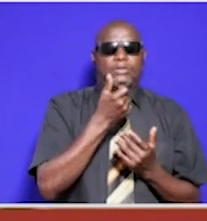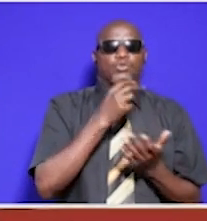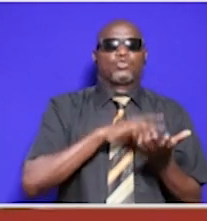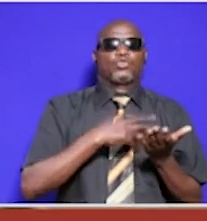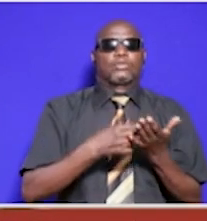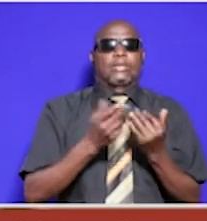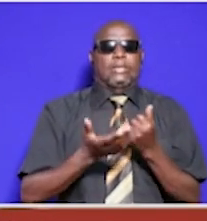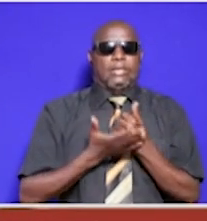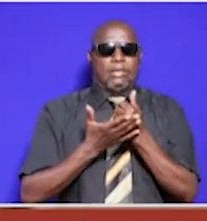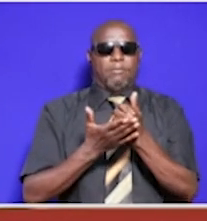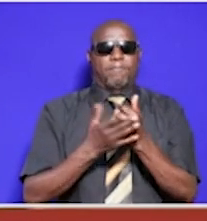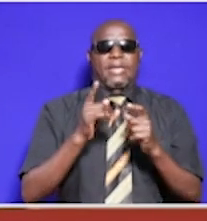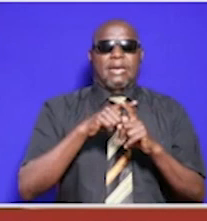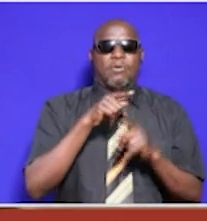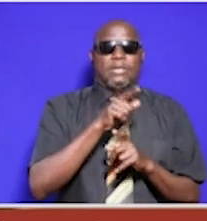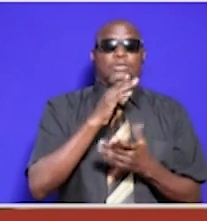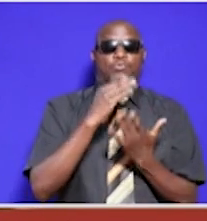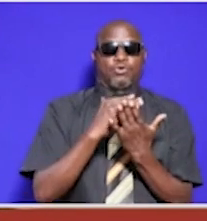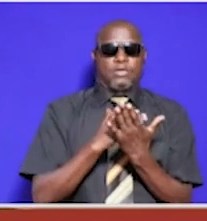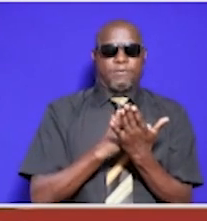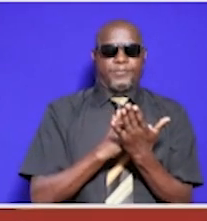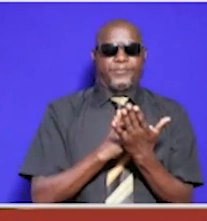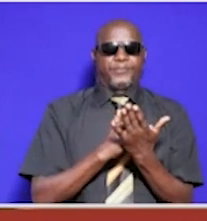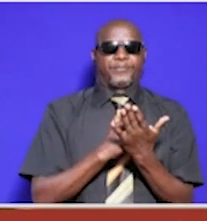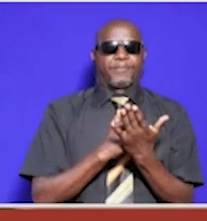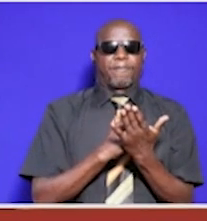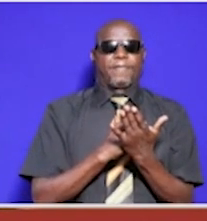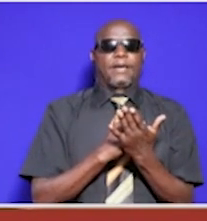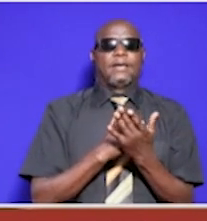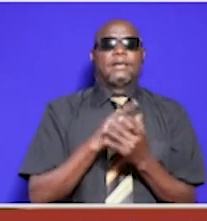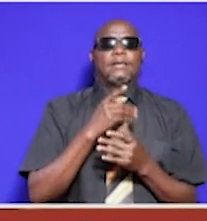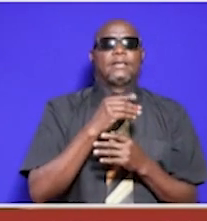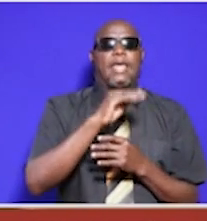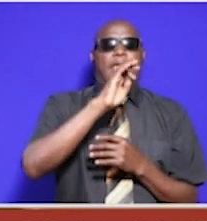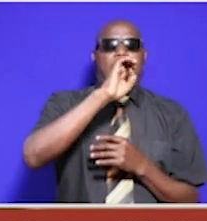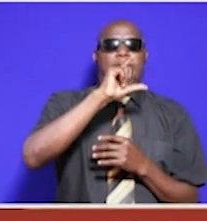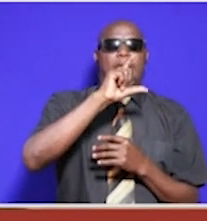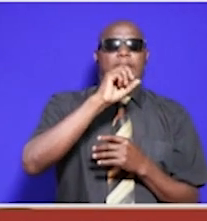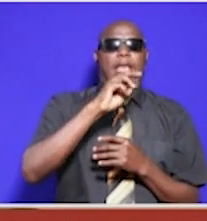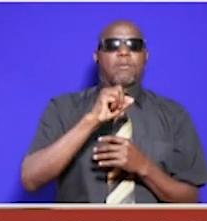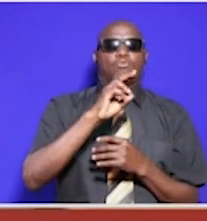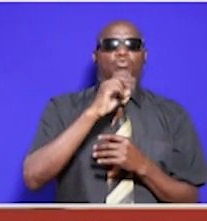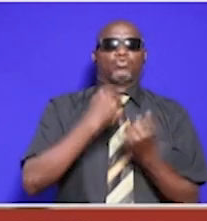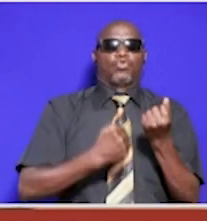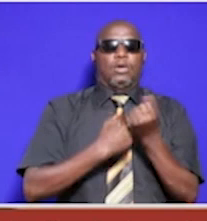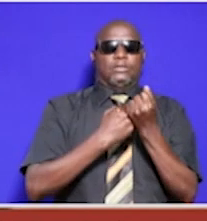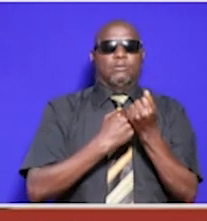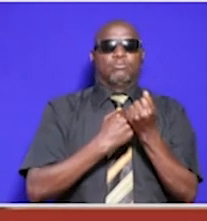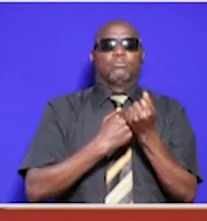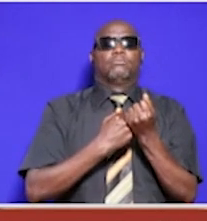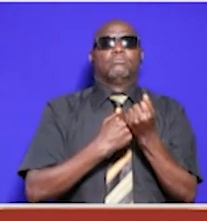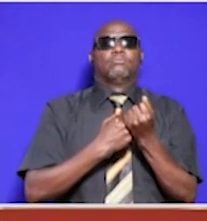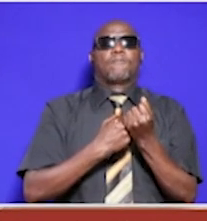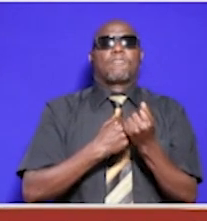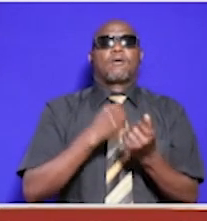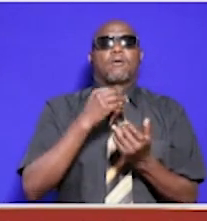helped. Now this program, which is being called the Elimu Scholarship Program, last